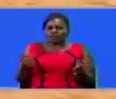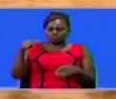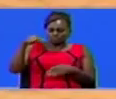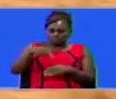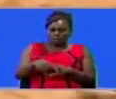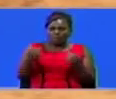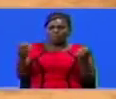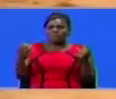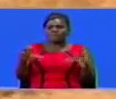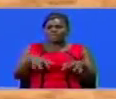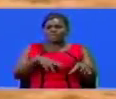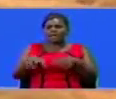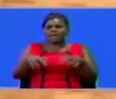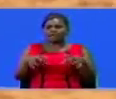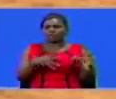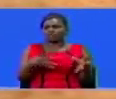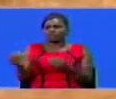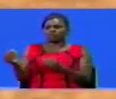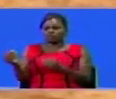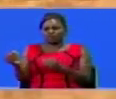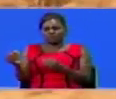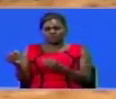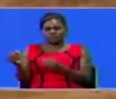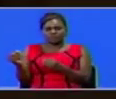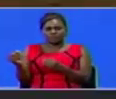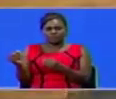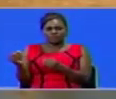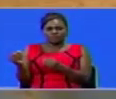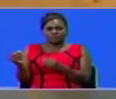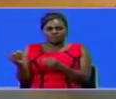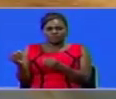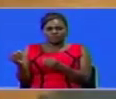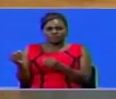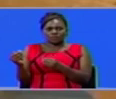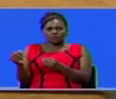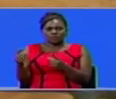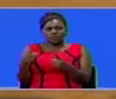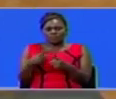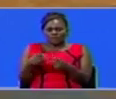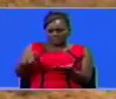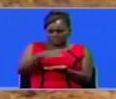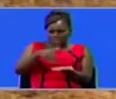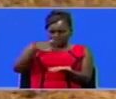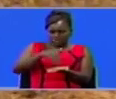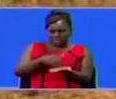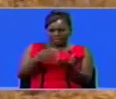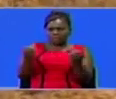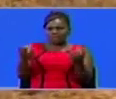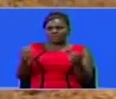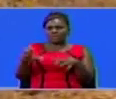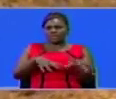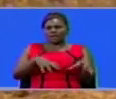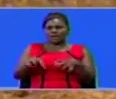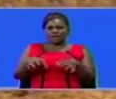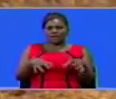by thousands of animals. But at the heart of the ranch, dozens of animal